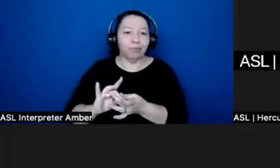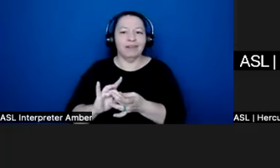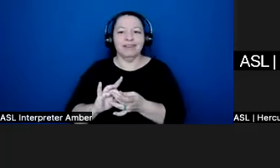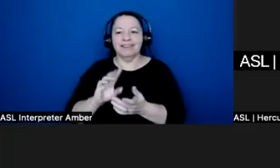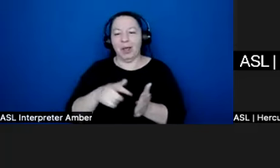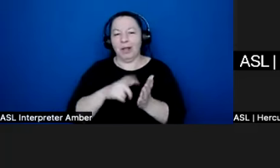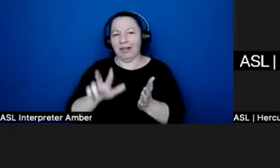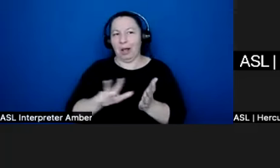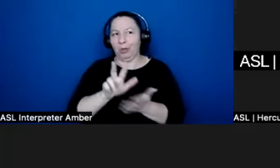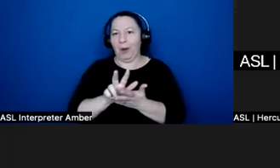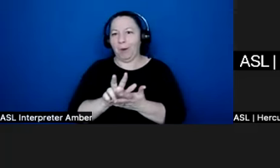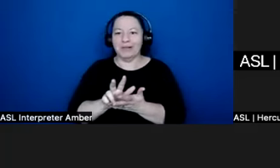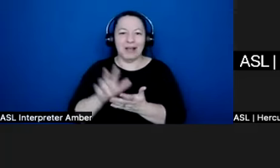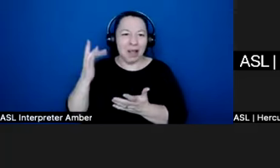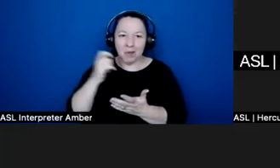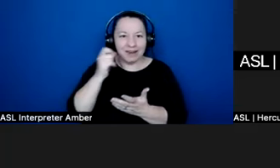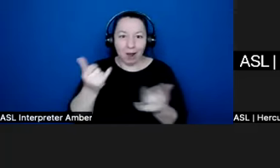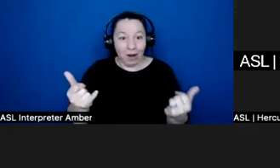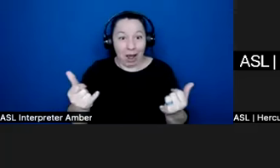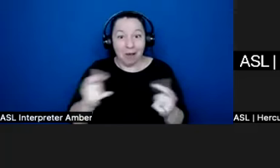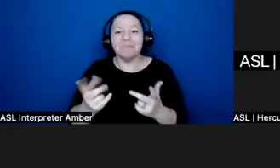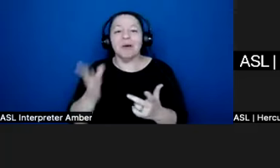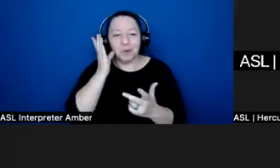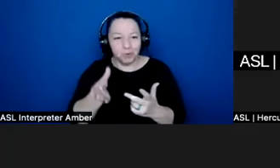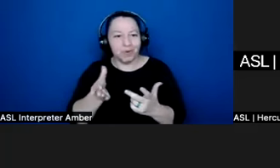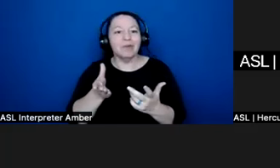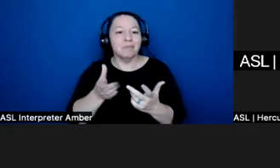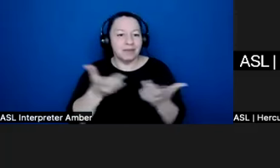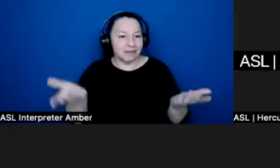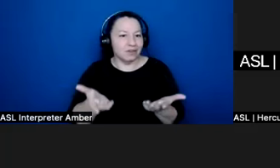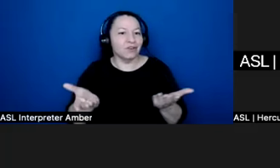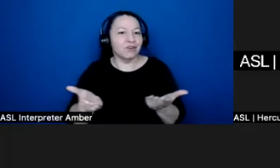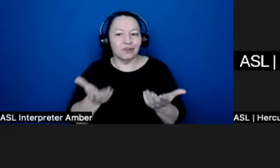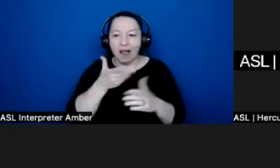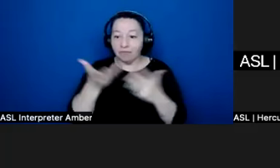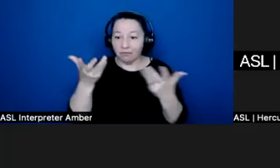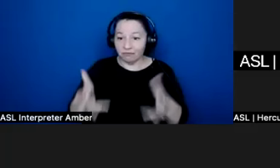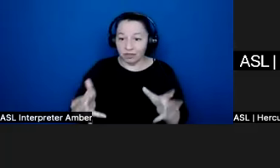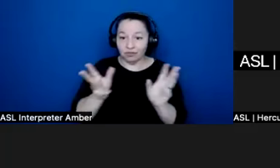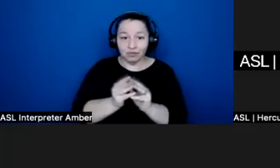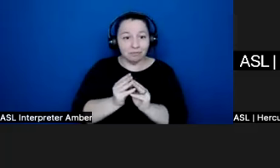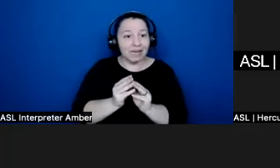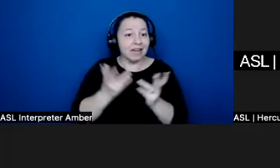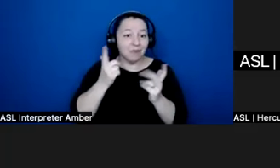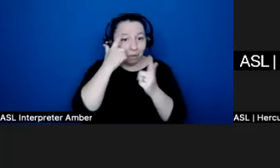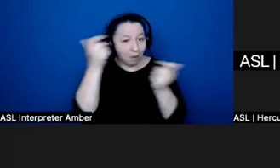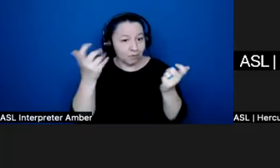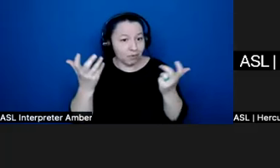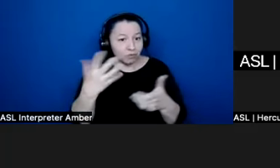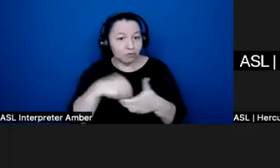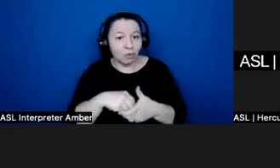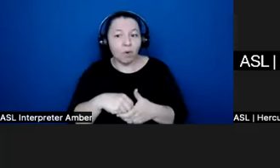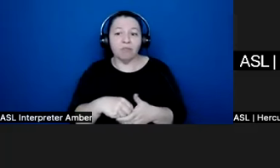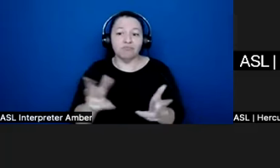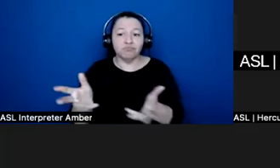hours. So that's why I don't get out to you right away. But we will be staying on after for an optional debrief. If anybody still has any questions about